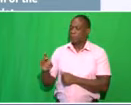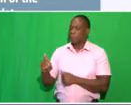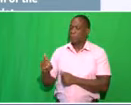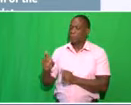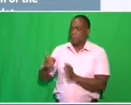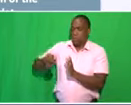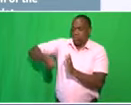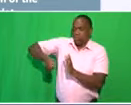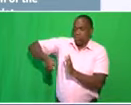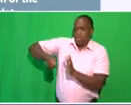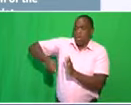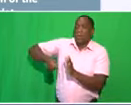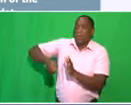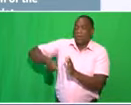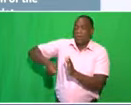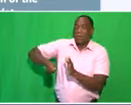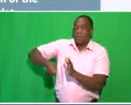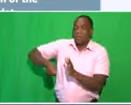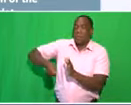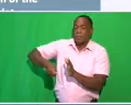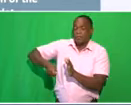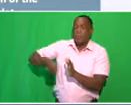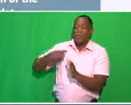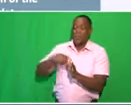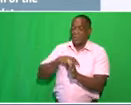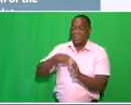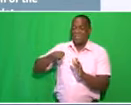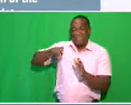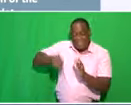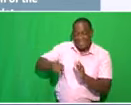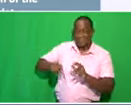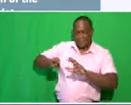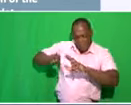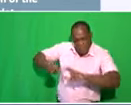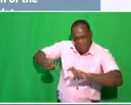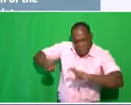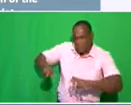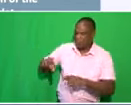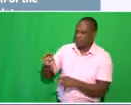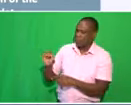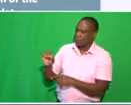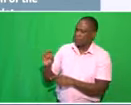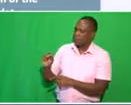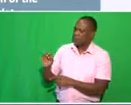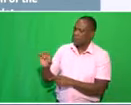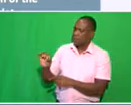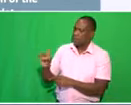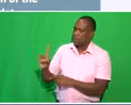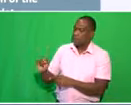we need to look at the Concordat in that legal context,